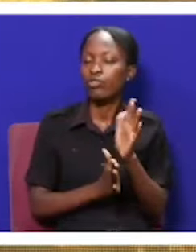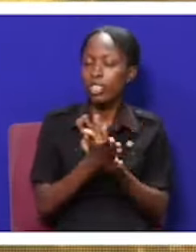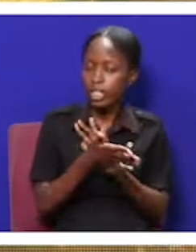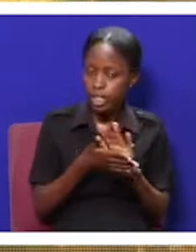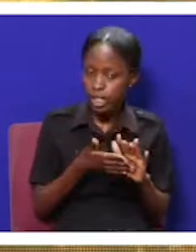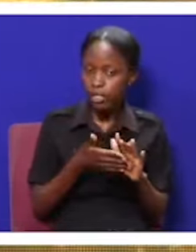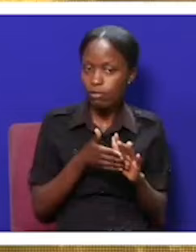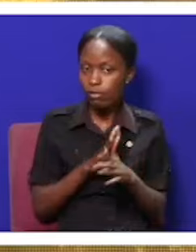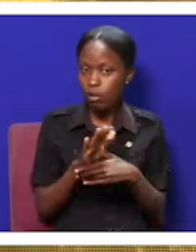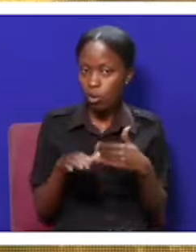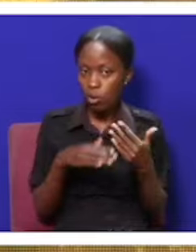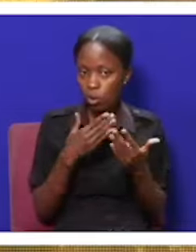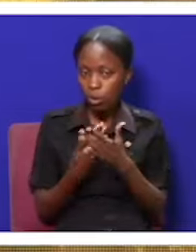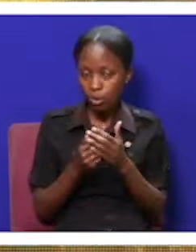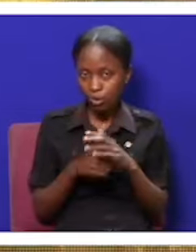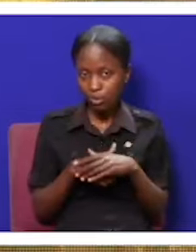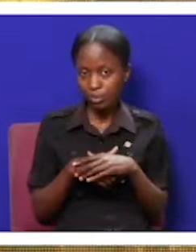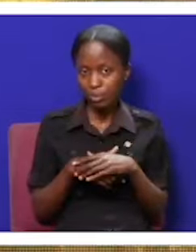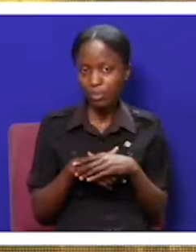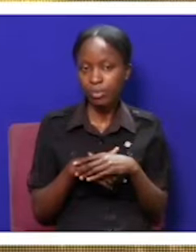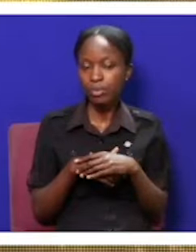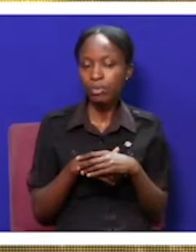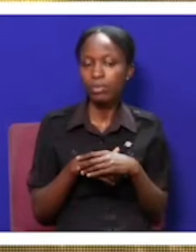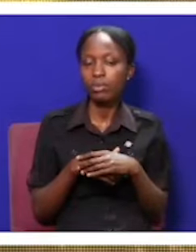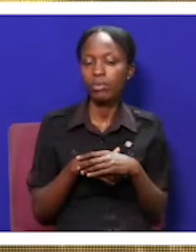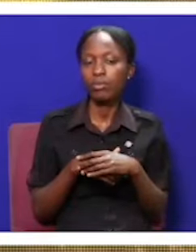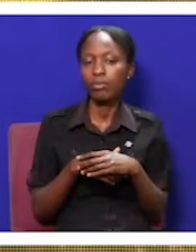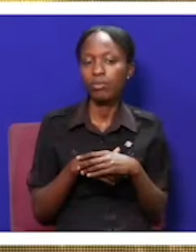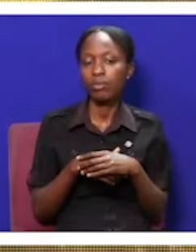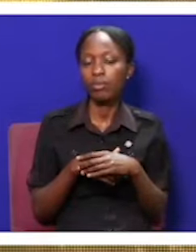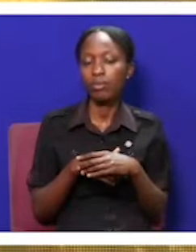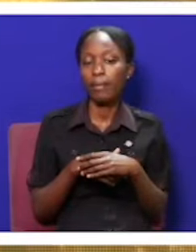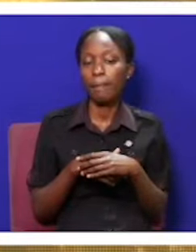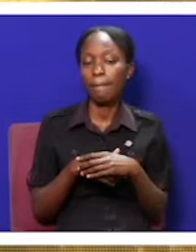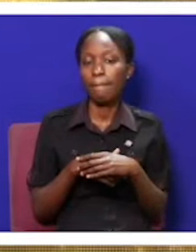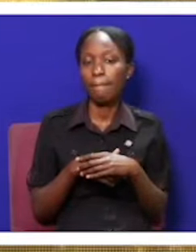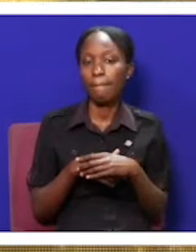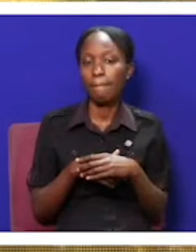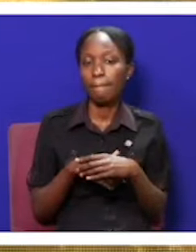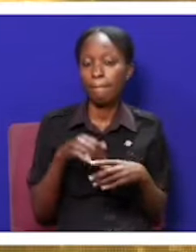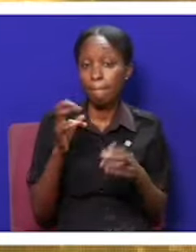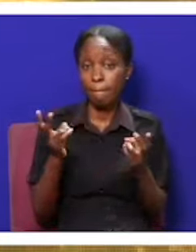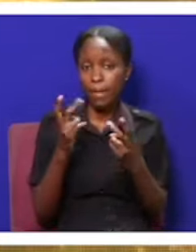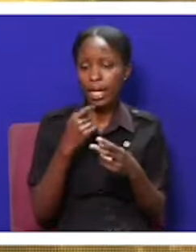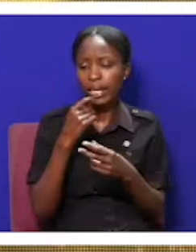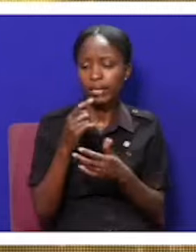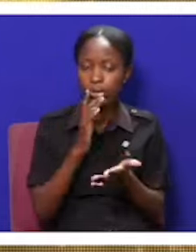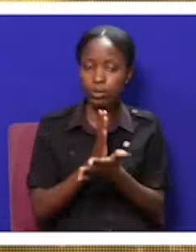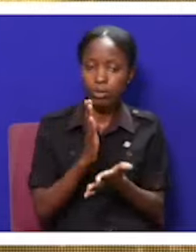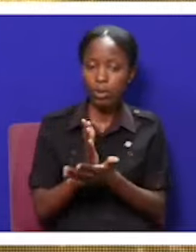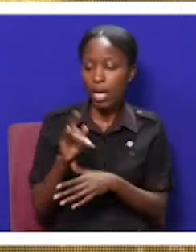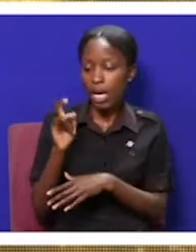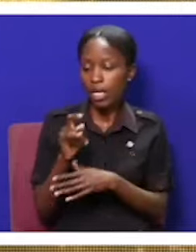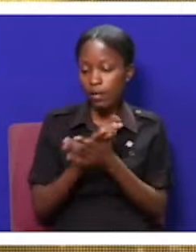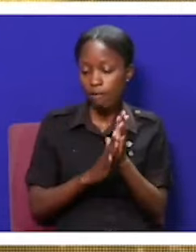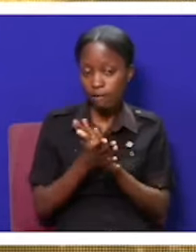healthy, yeah? And you need to have eternal life. So if you're there and you're saying, for real, I need to